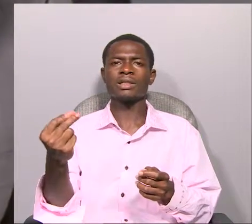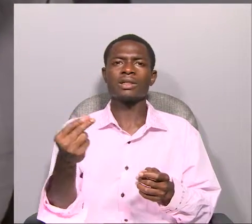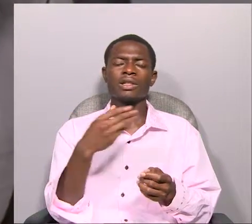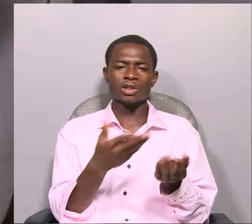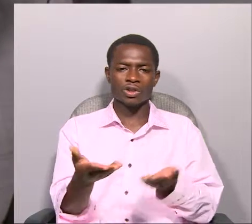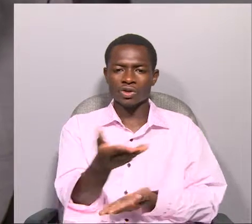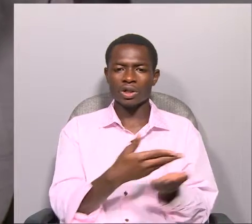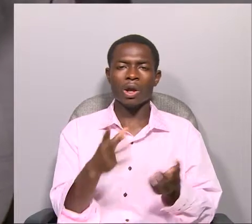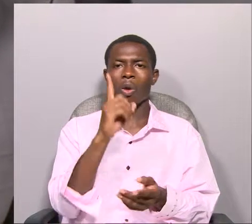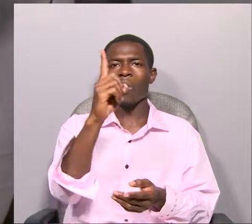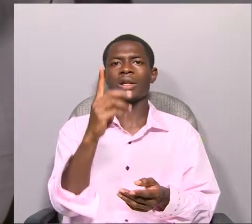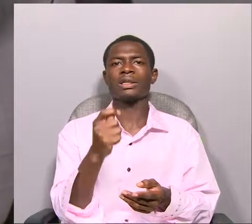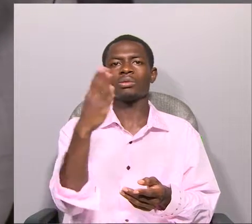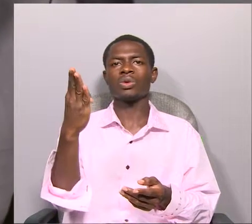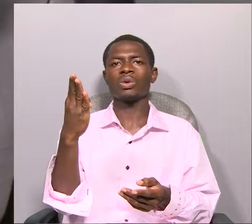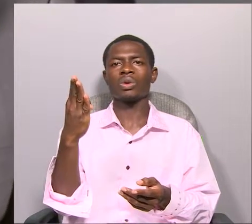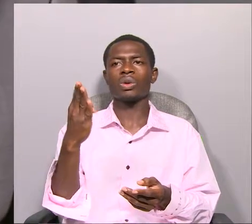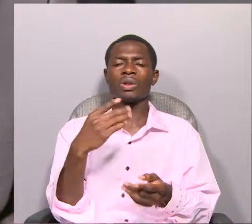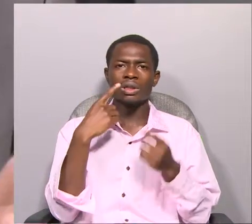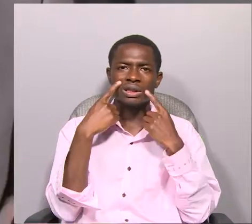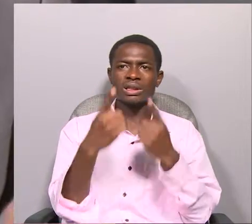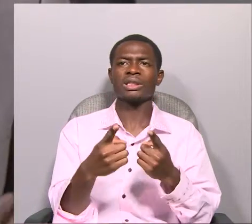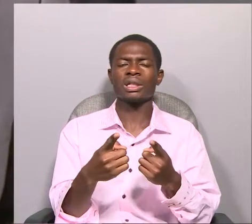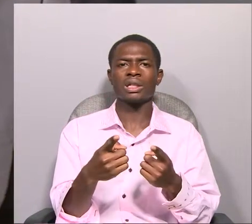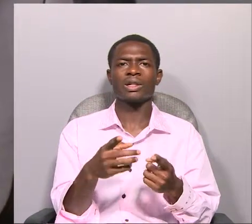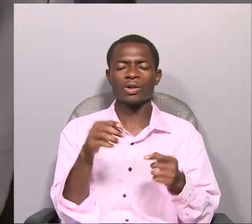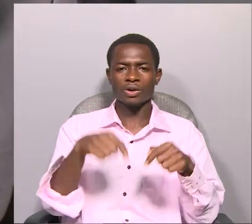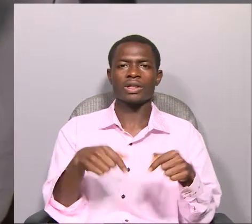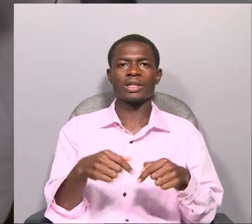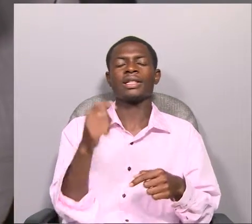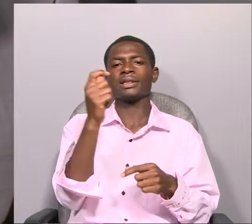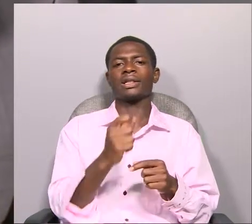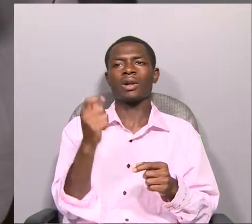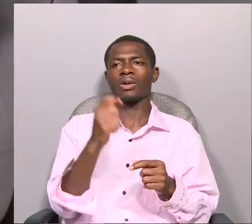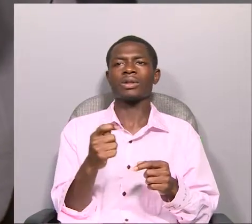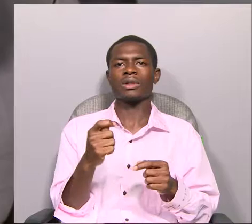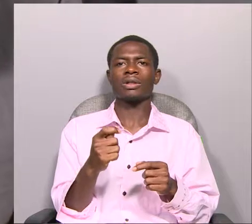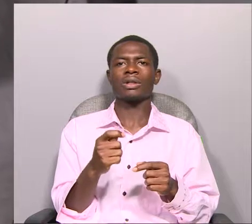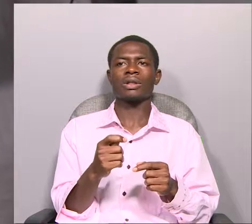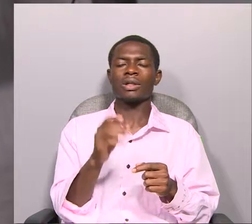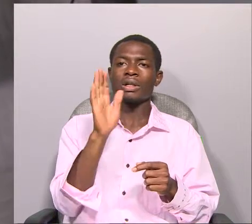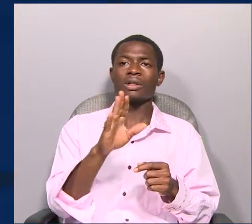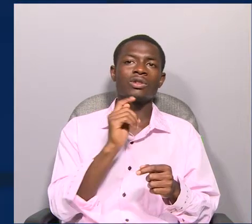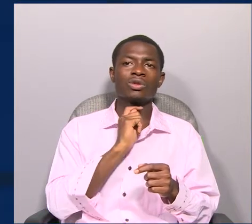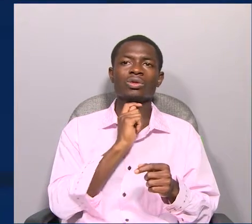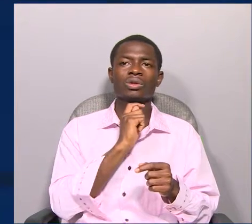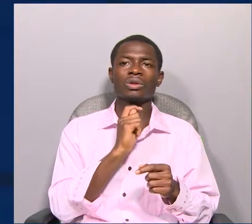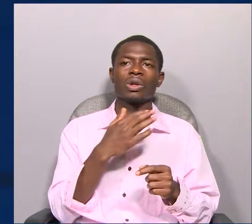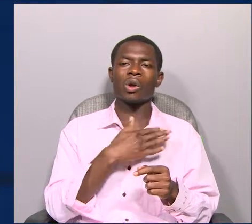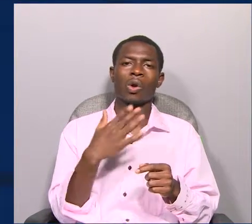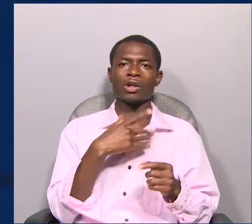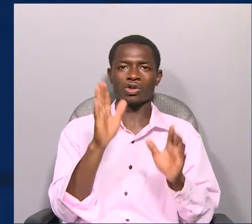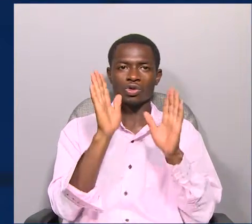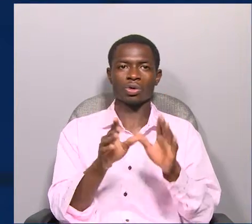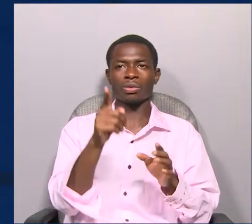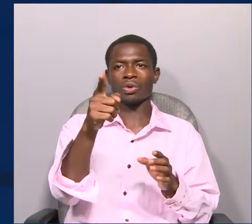students must share one textbook. They may not be as fortunate as you are here in town, but that is a reality. Honourable Minister, let me